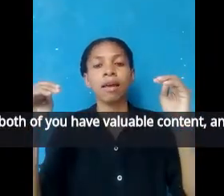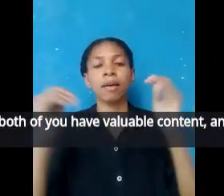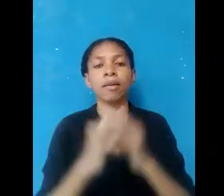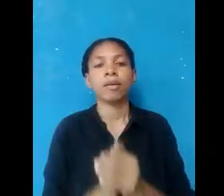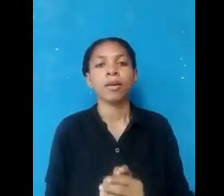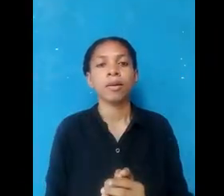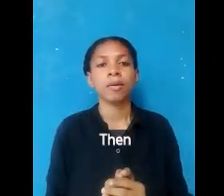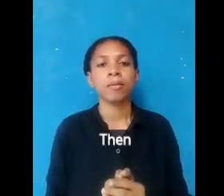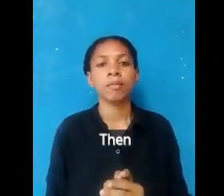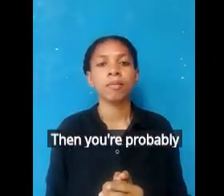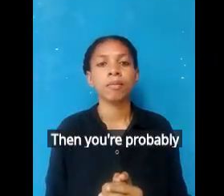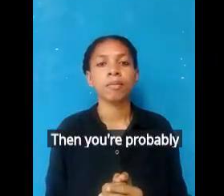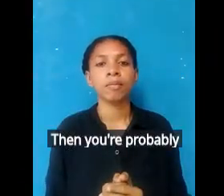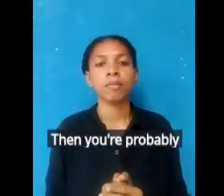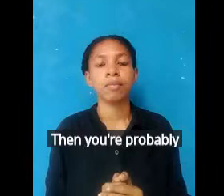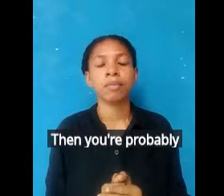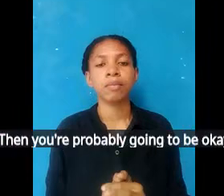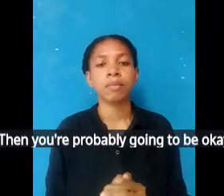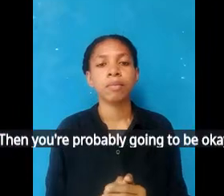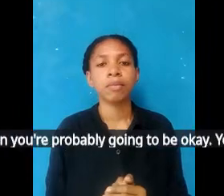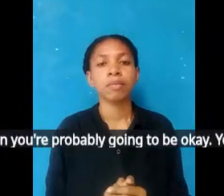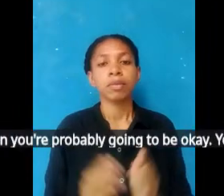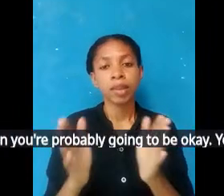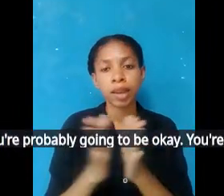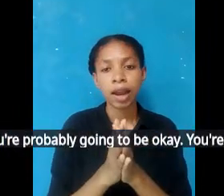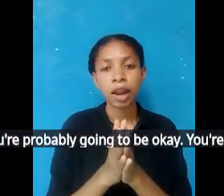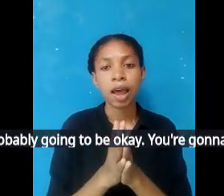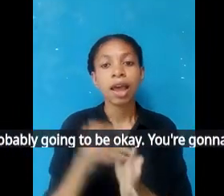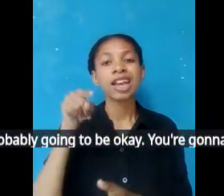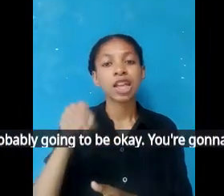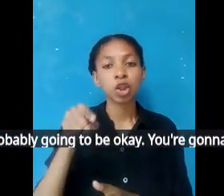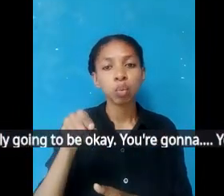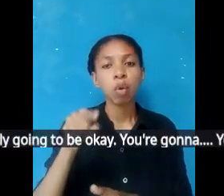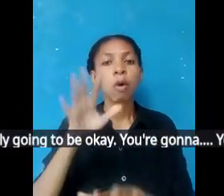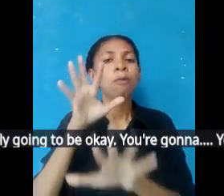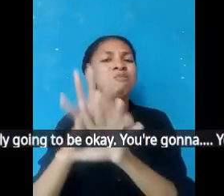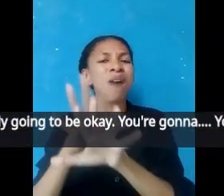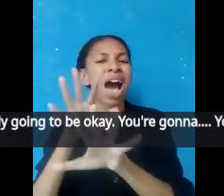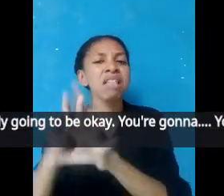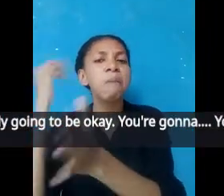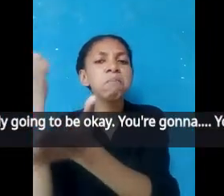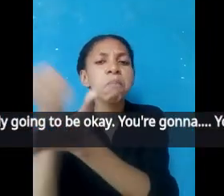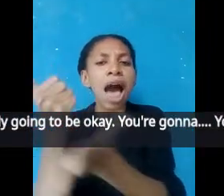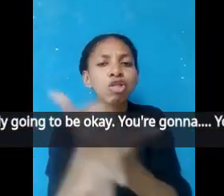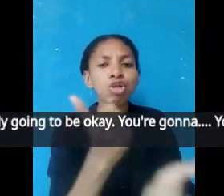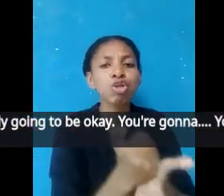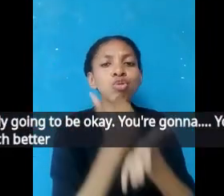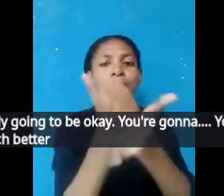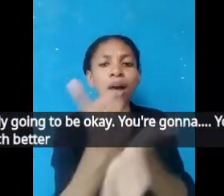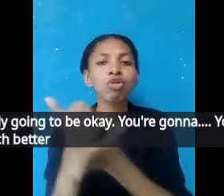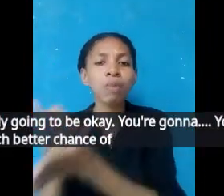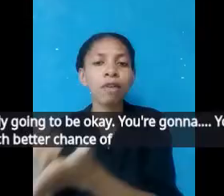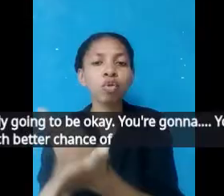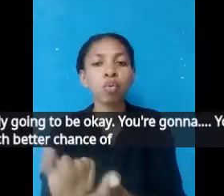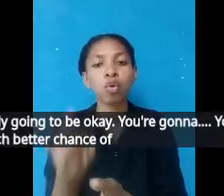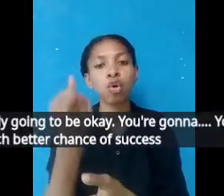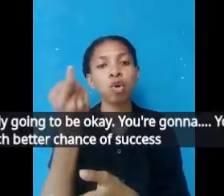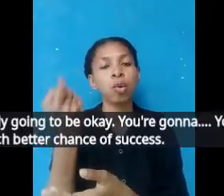then you're probably going to be okay. You're going to, in my opinion, have a much better chance of